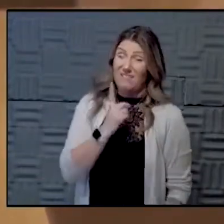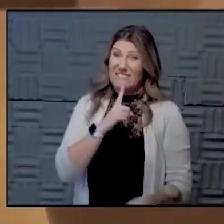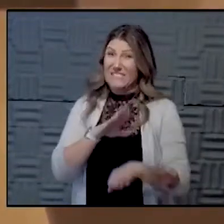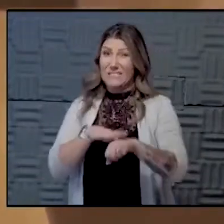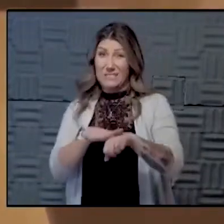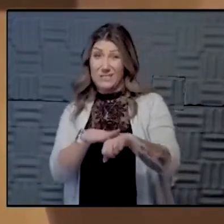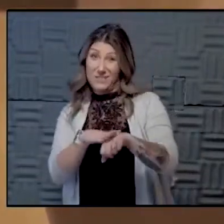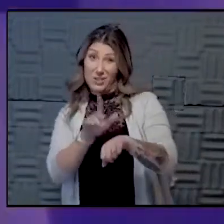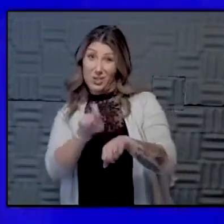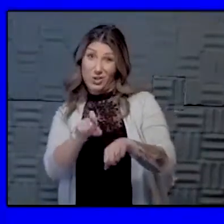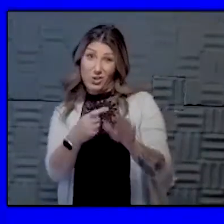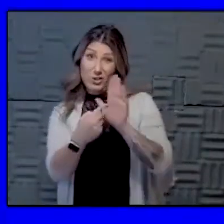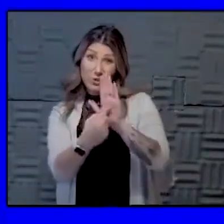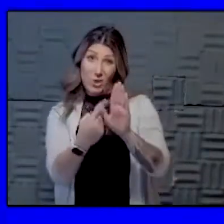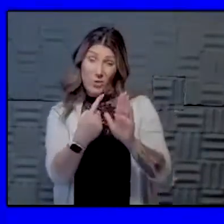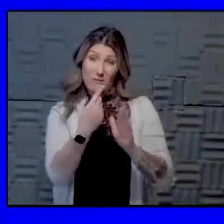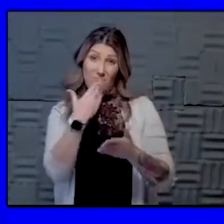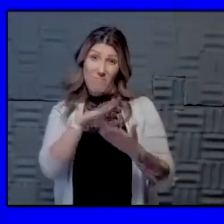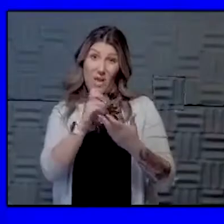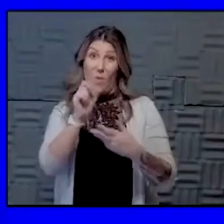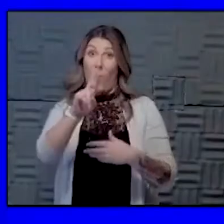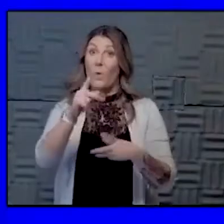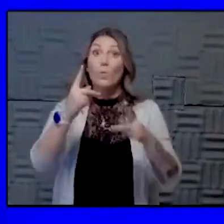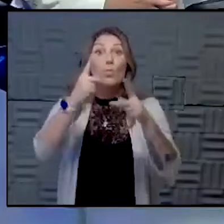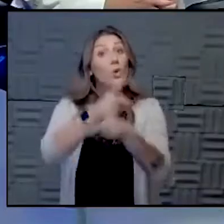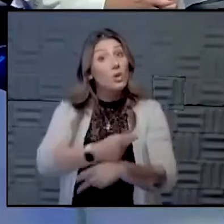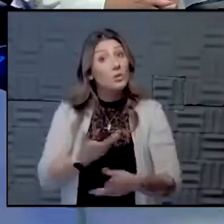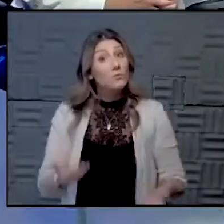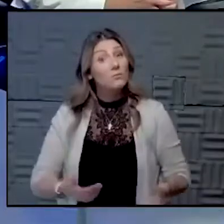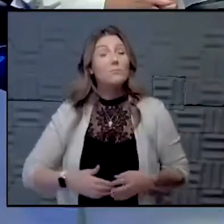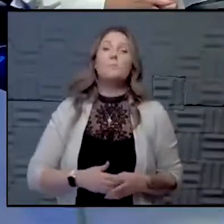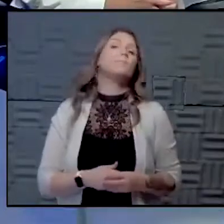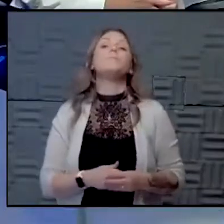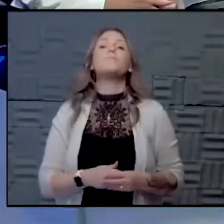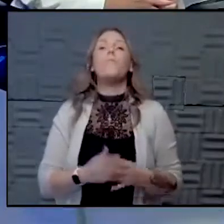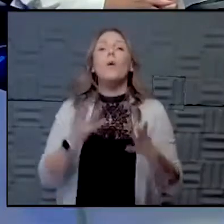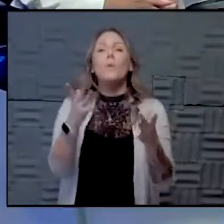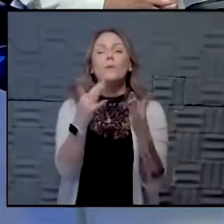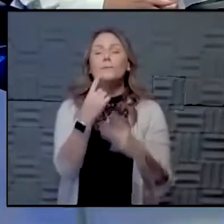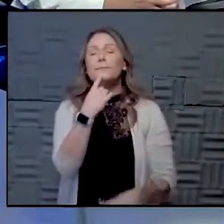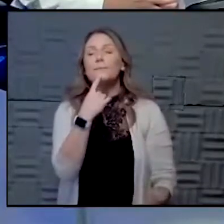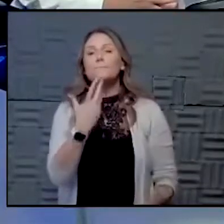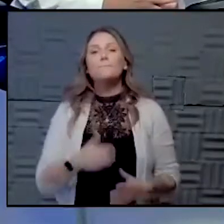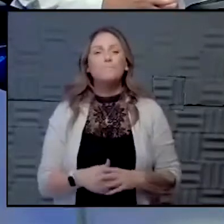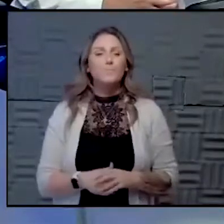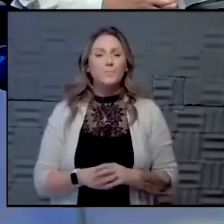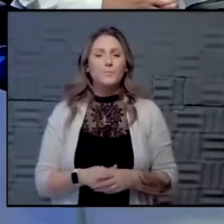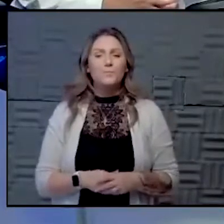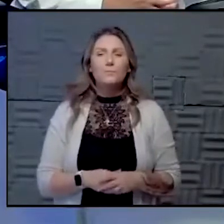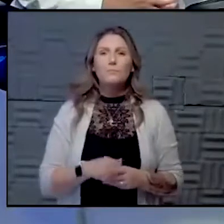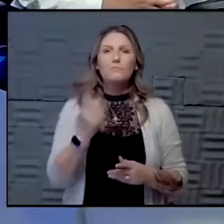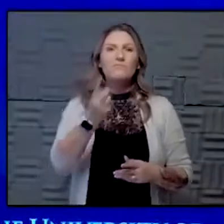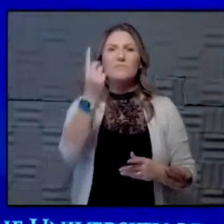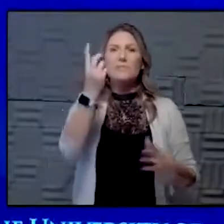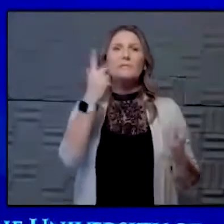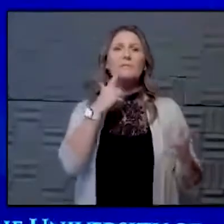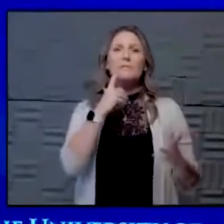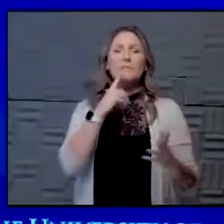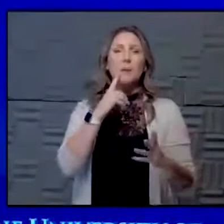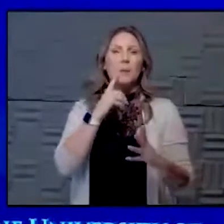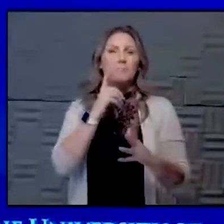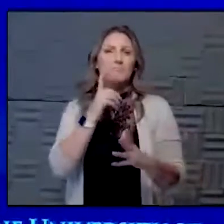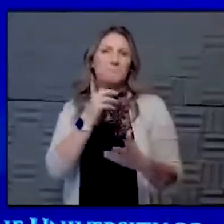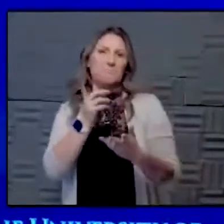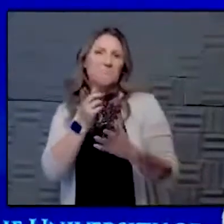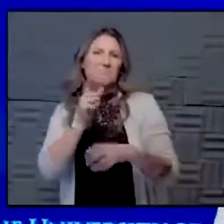you that it's bad or worse. So just to say, I think that at some point maybe we should have Dr. Solite come